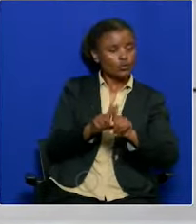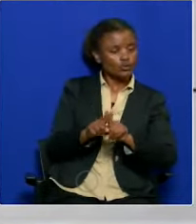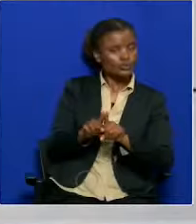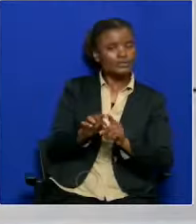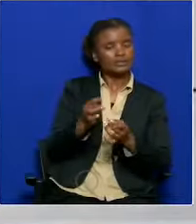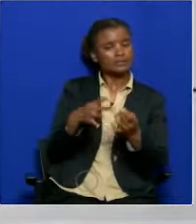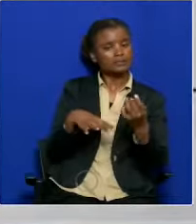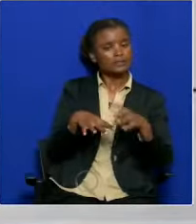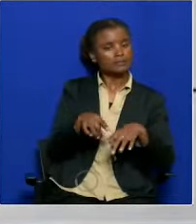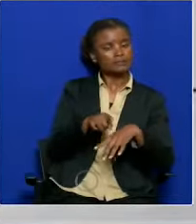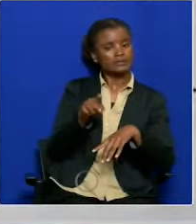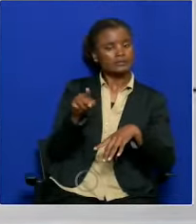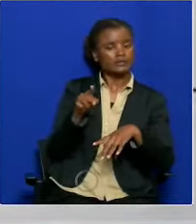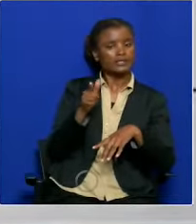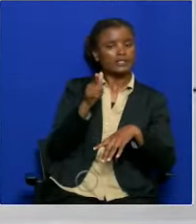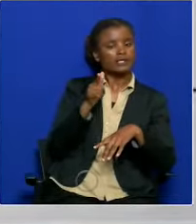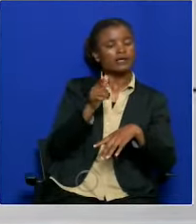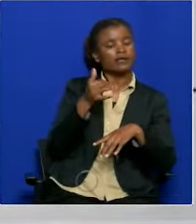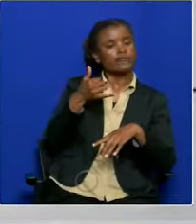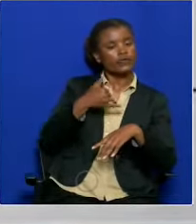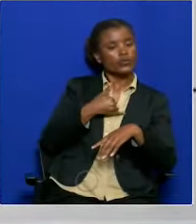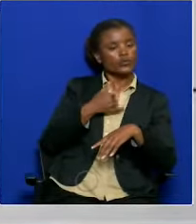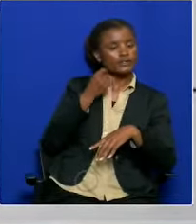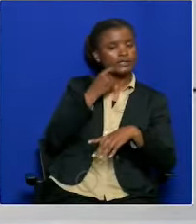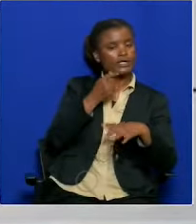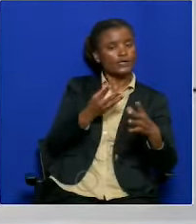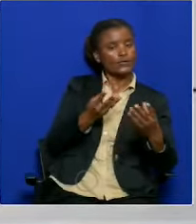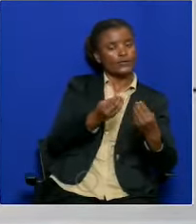that maybe it's for that reason.